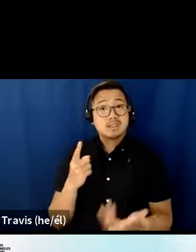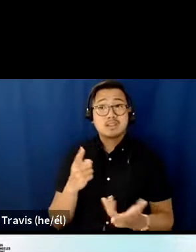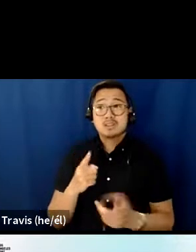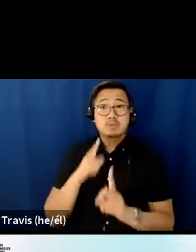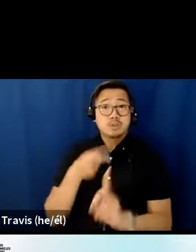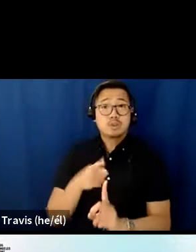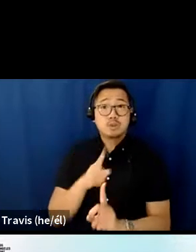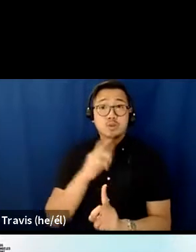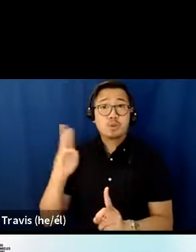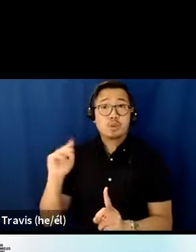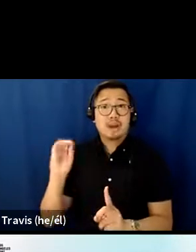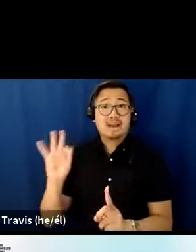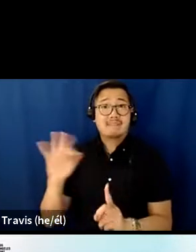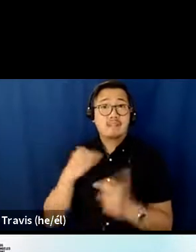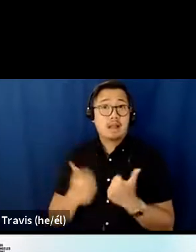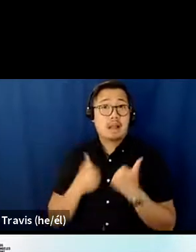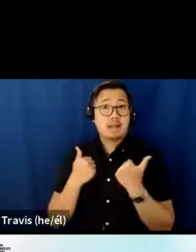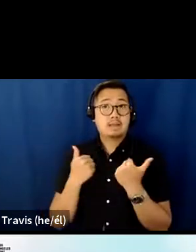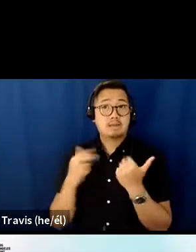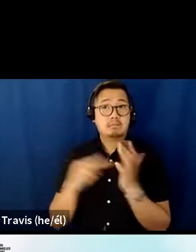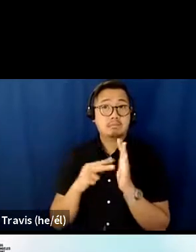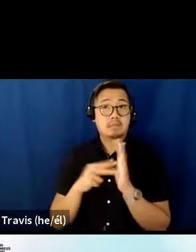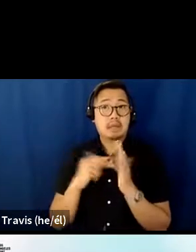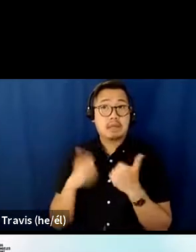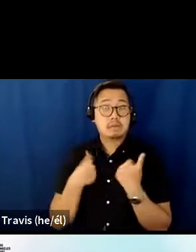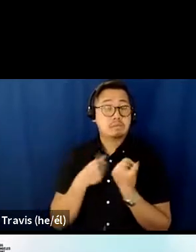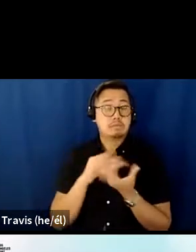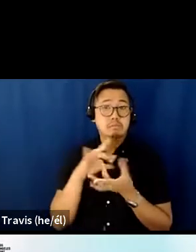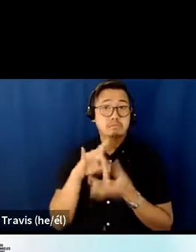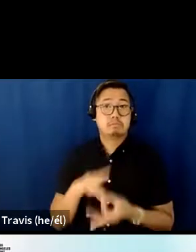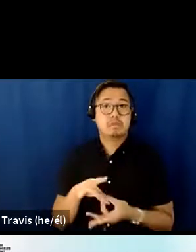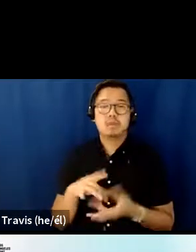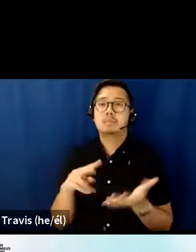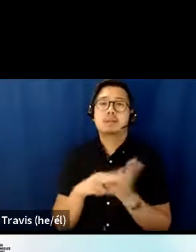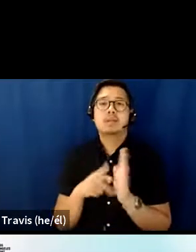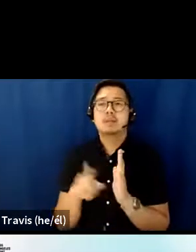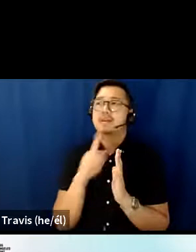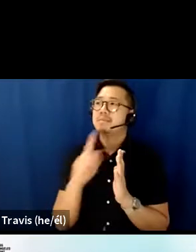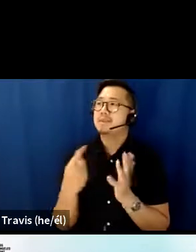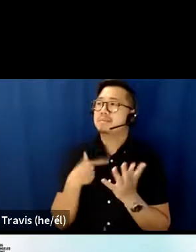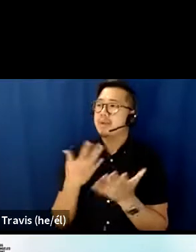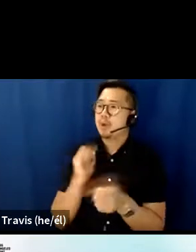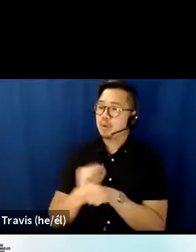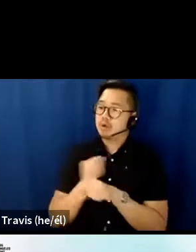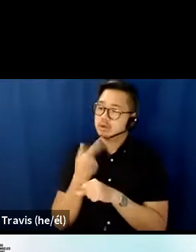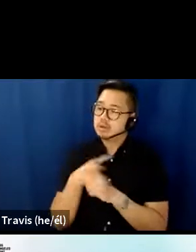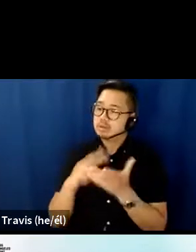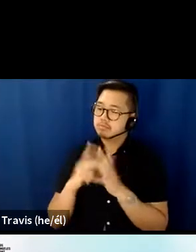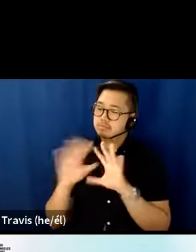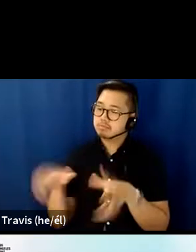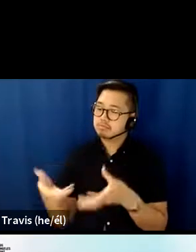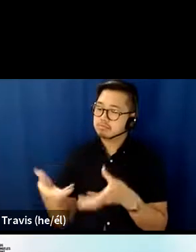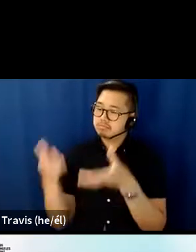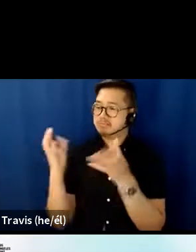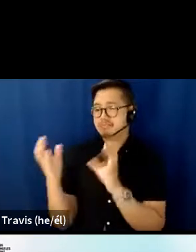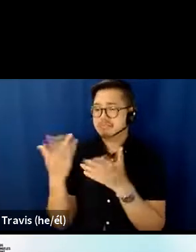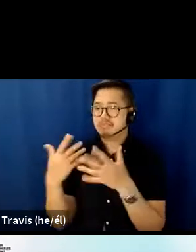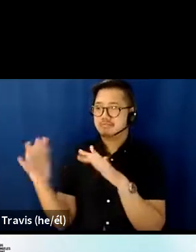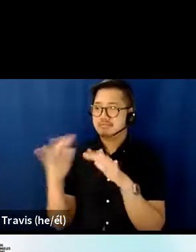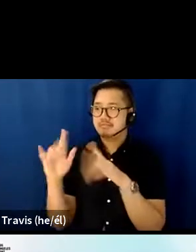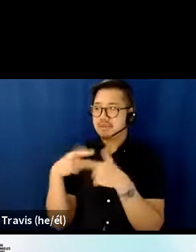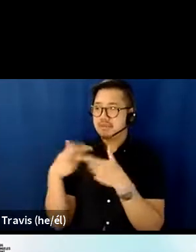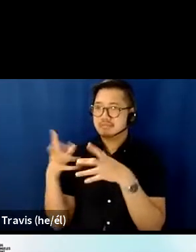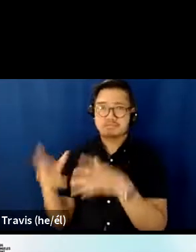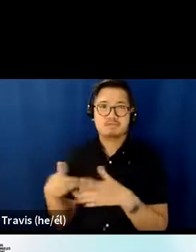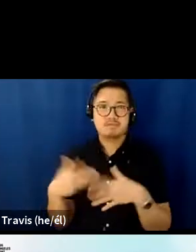not something that I know for you. Like after I found resonate with you, it's not something that I pick up or put down. It is a way of life. It is a walk, and it's deep.